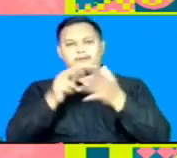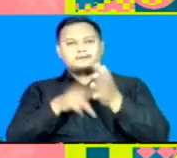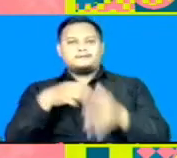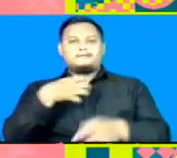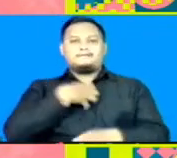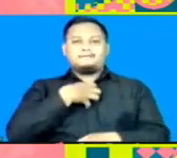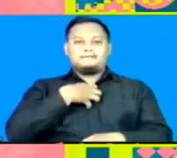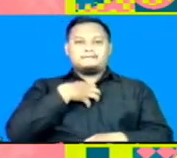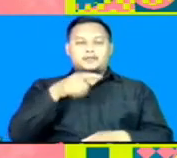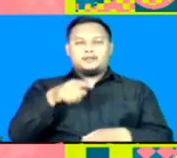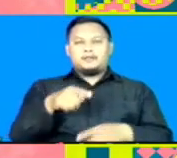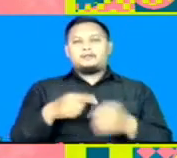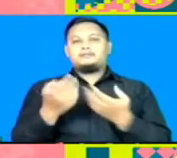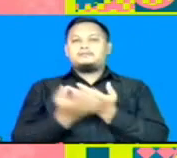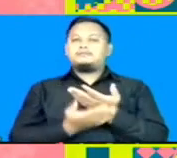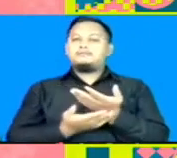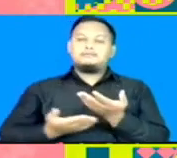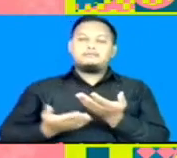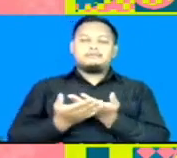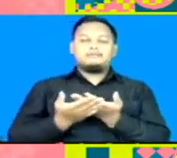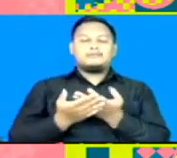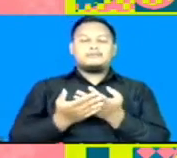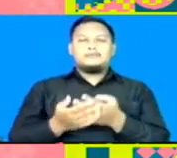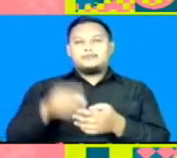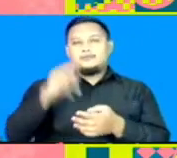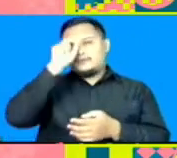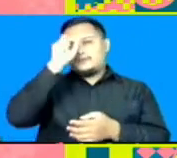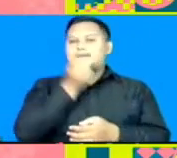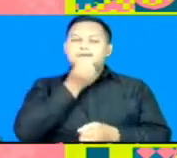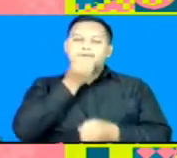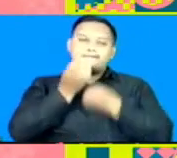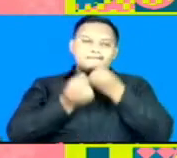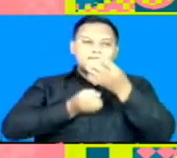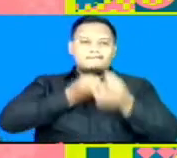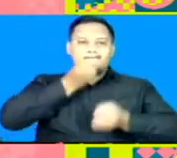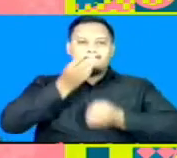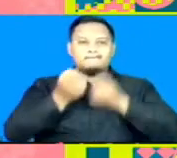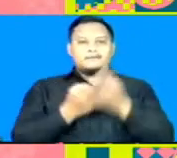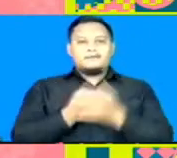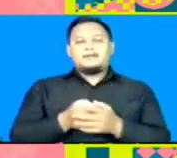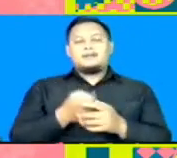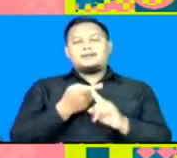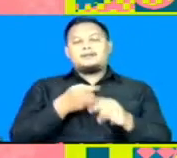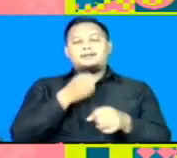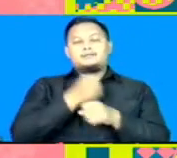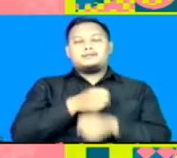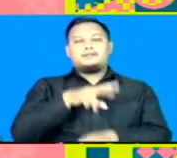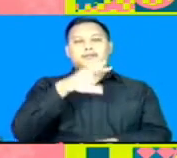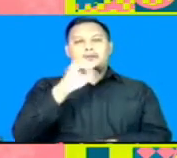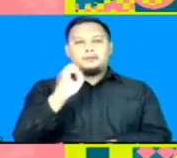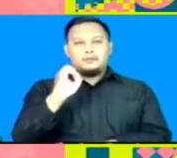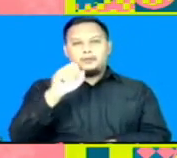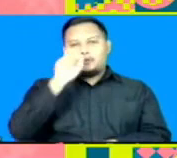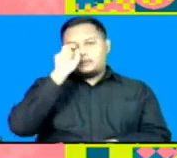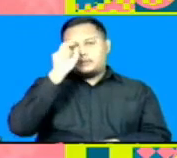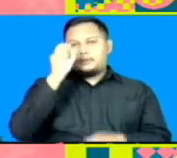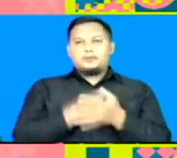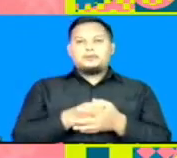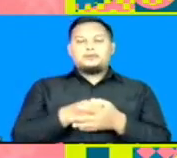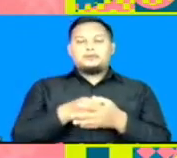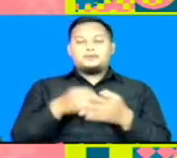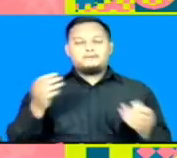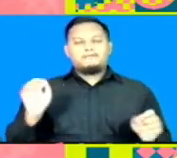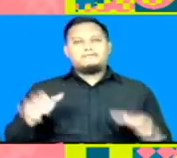resilience, inclusion, and multilateralism. Based on the Value 20 analysis,